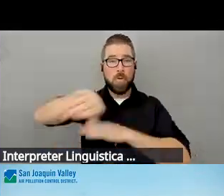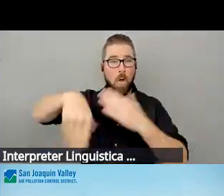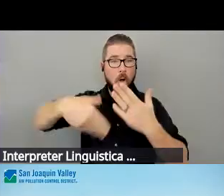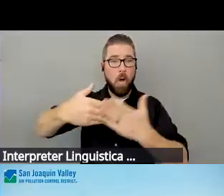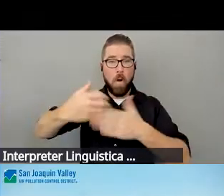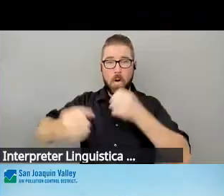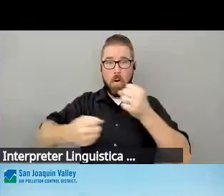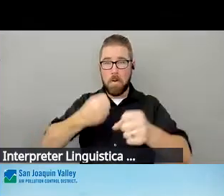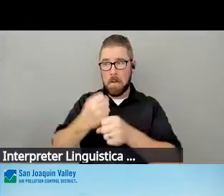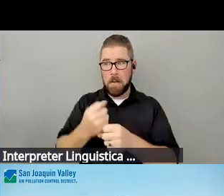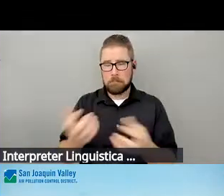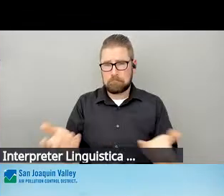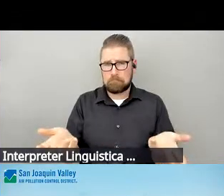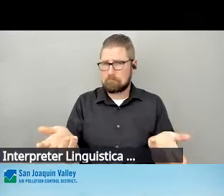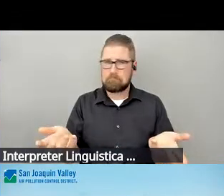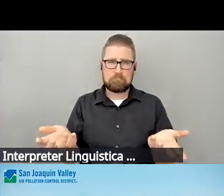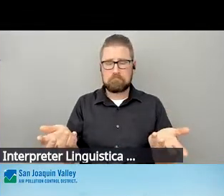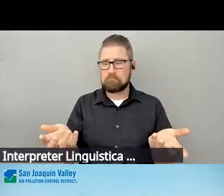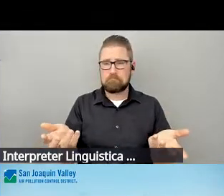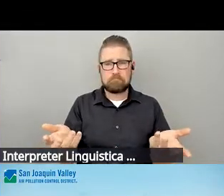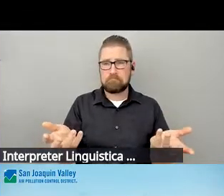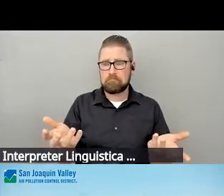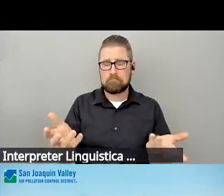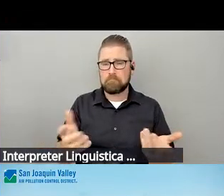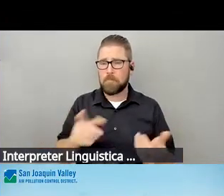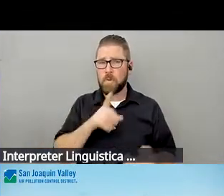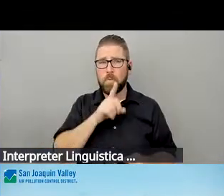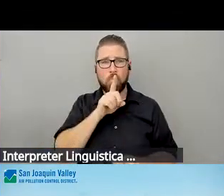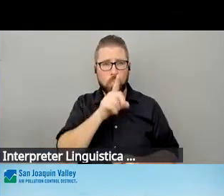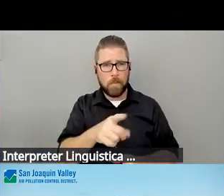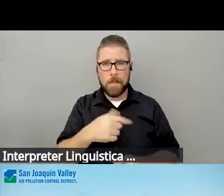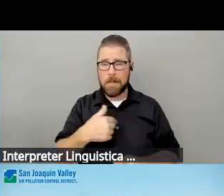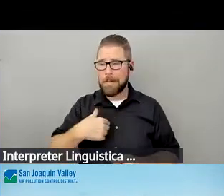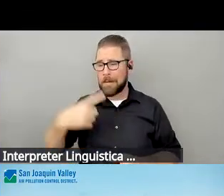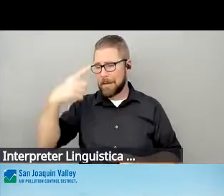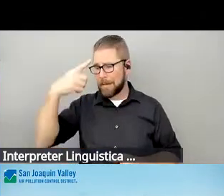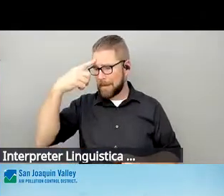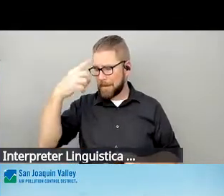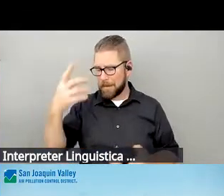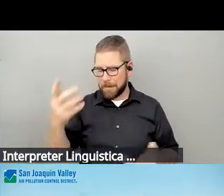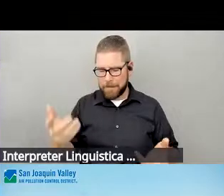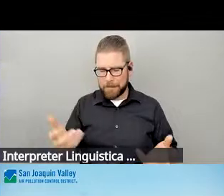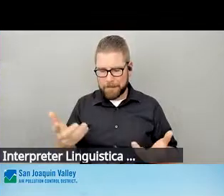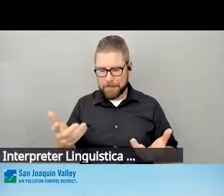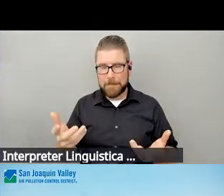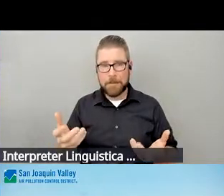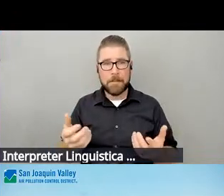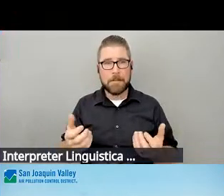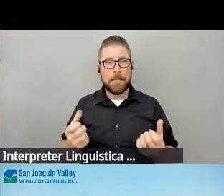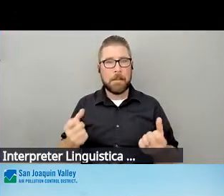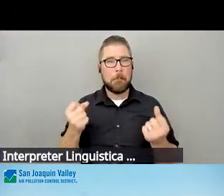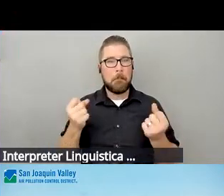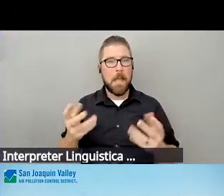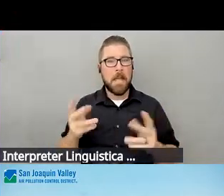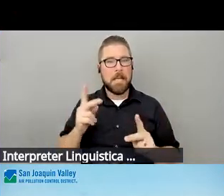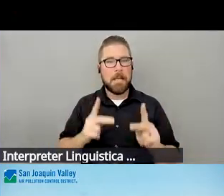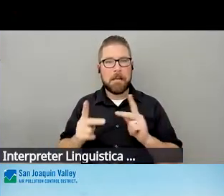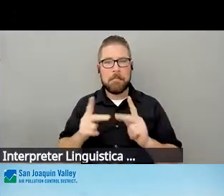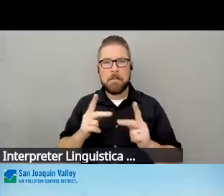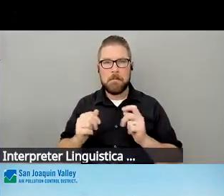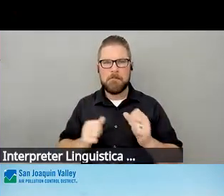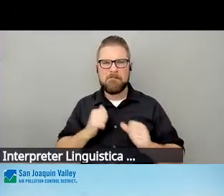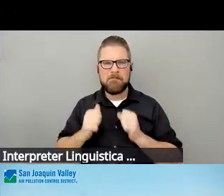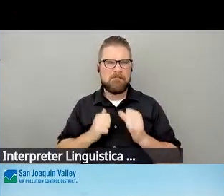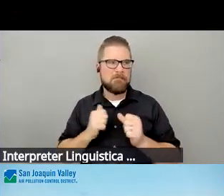I just really think that there's so many folks that are hustling to make